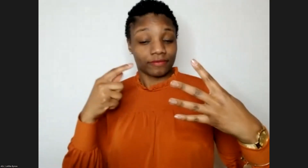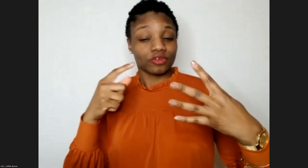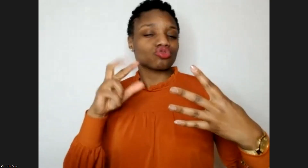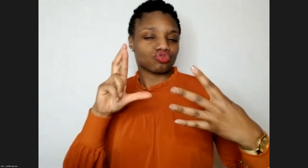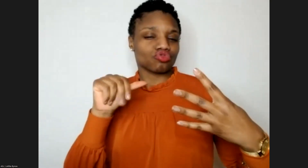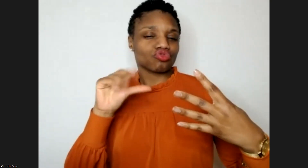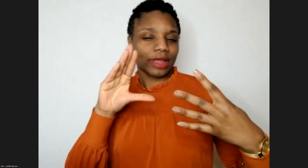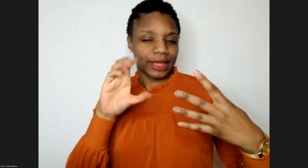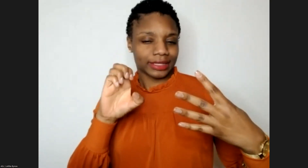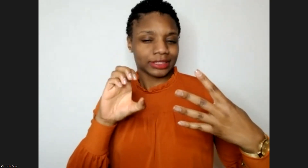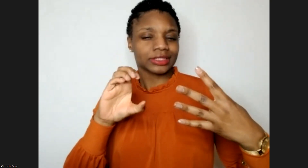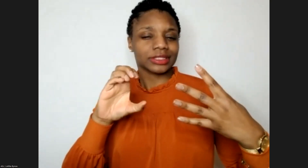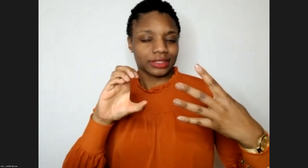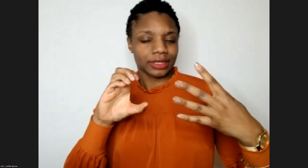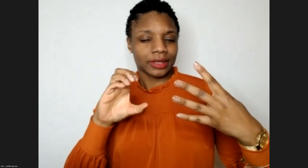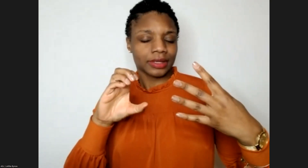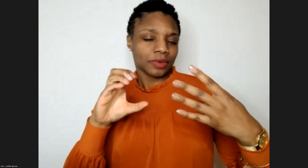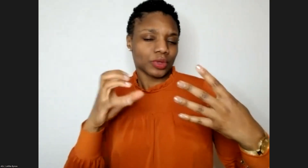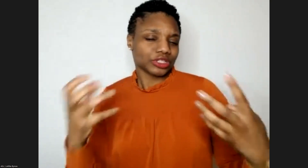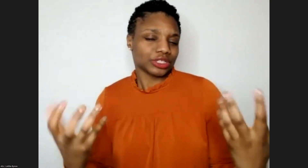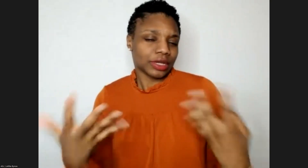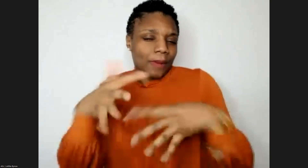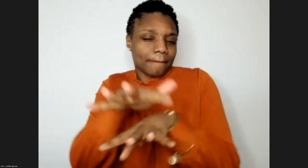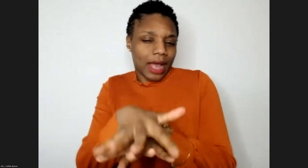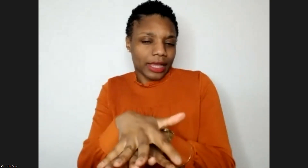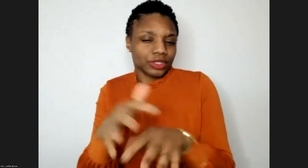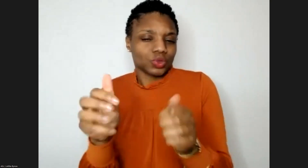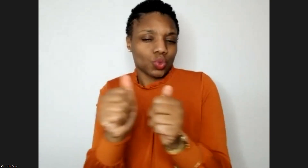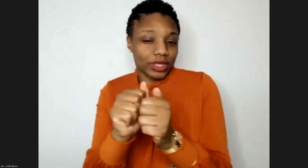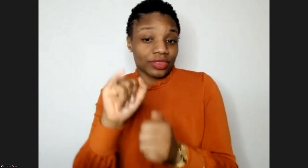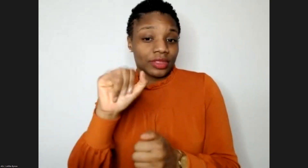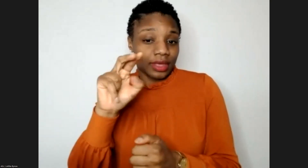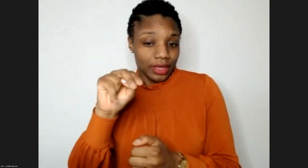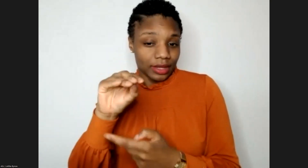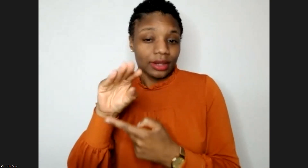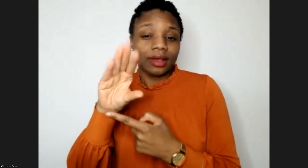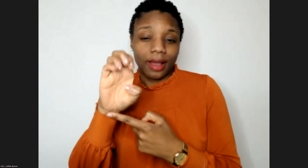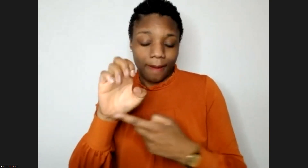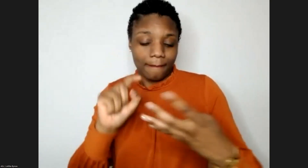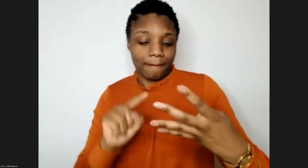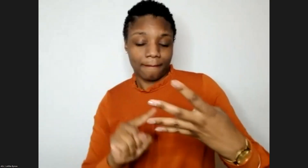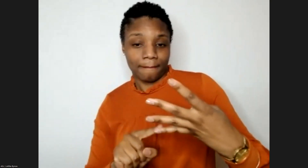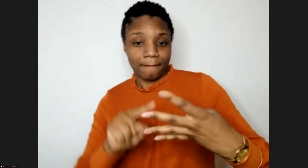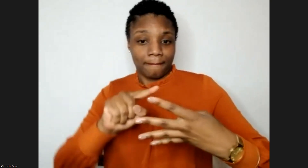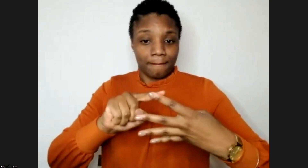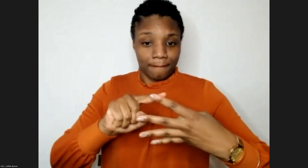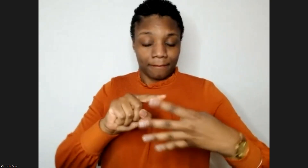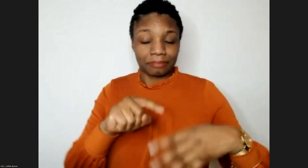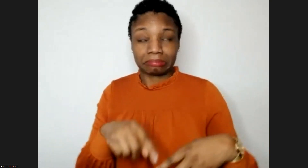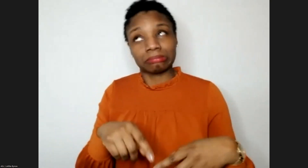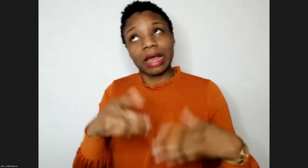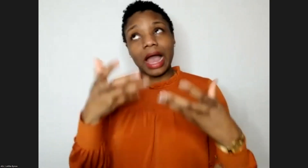race criteria that is combined with income. And so I don't want to say the